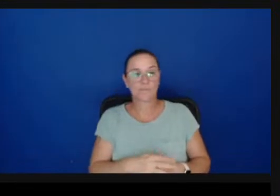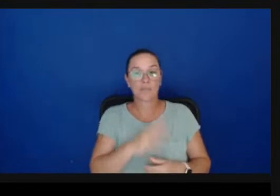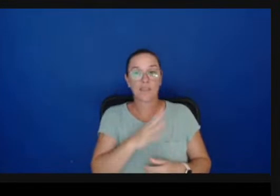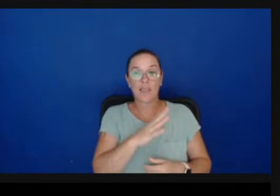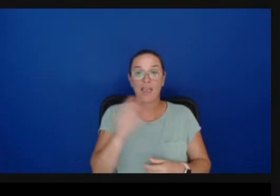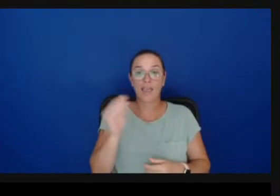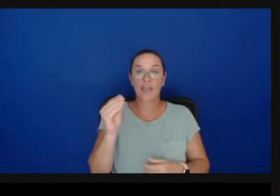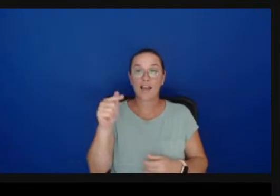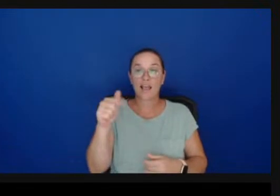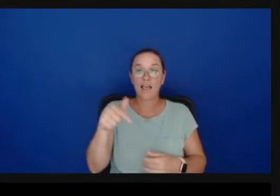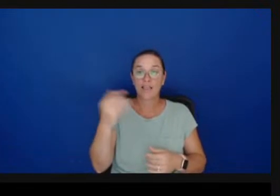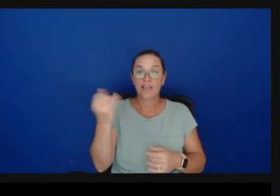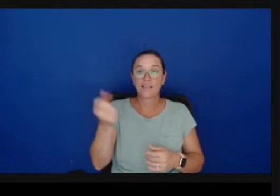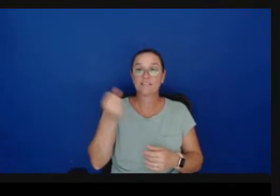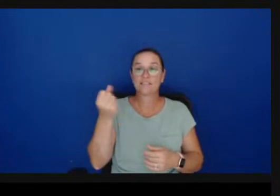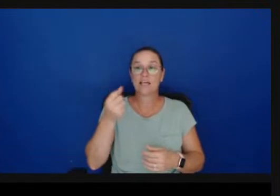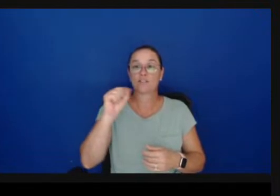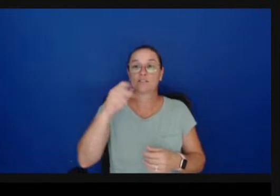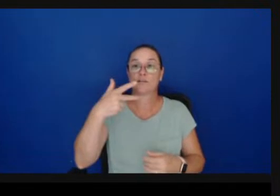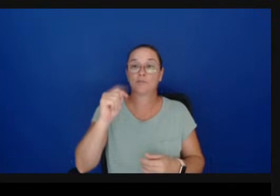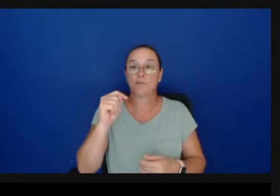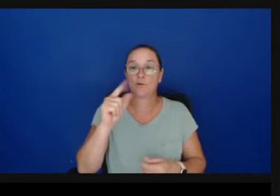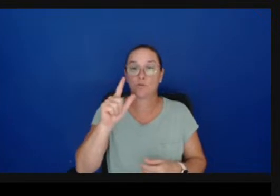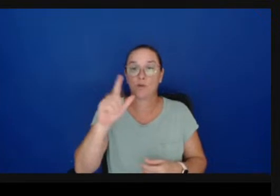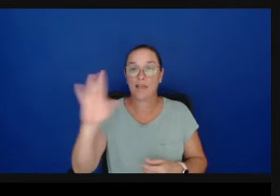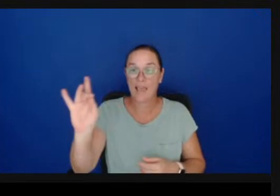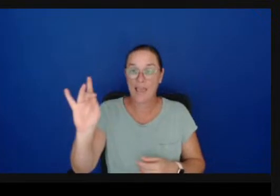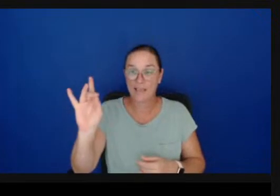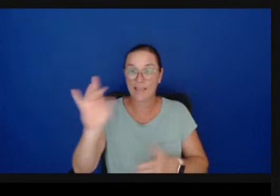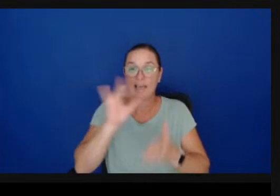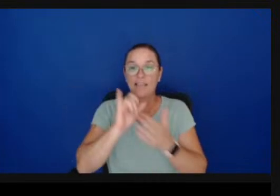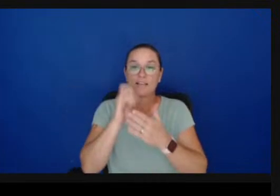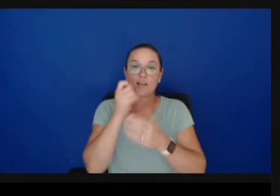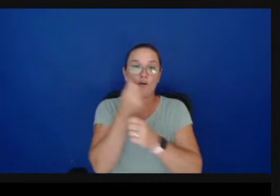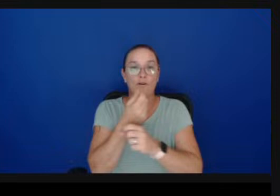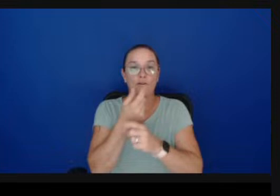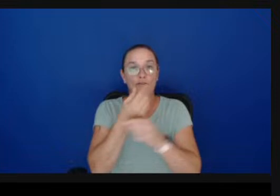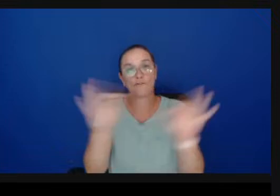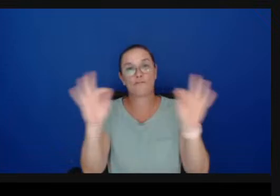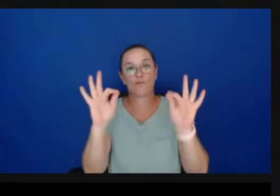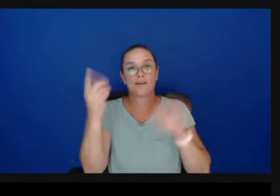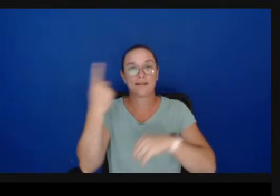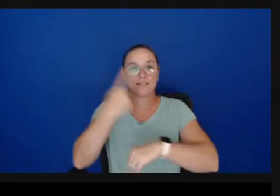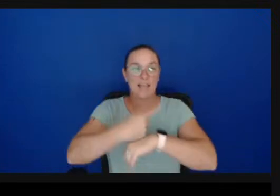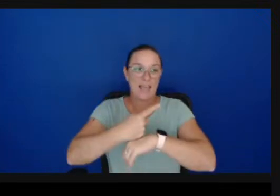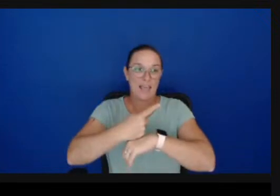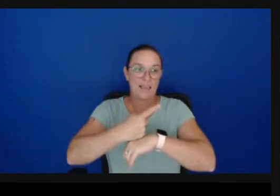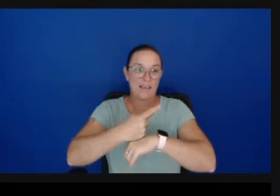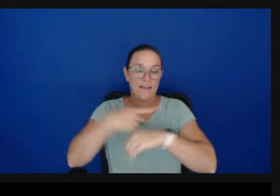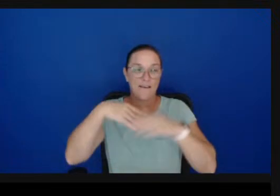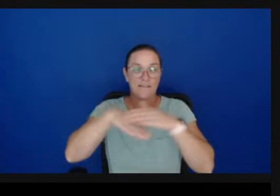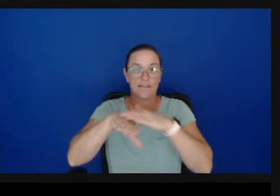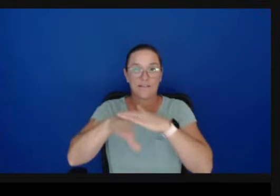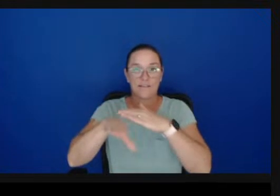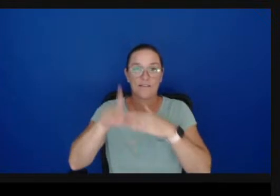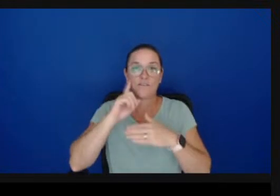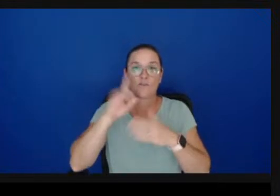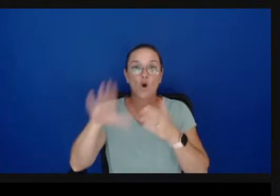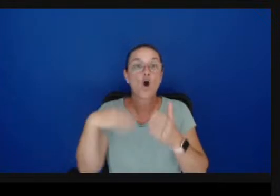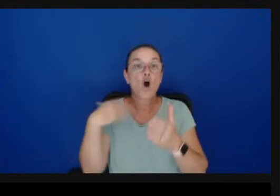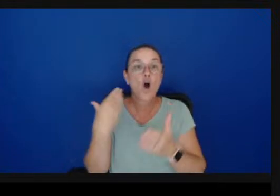this Saturday, September 28th, is a free day. Entrance is free at all fee-charging national